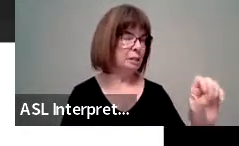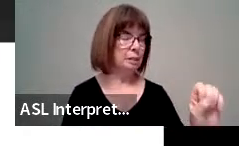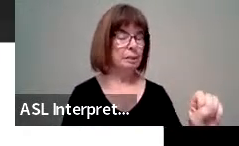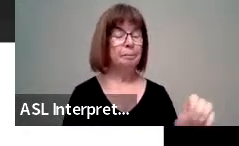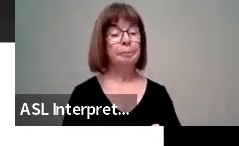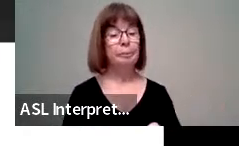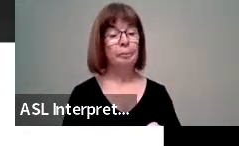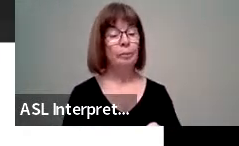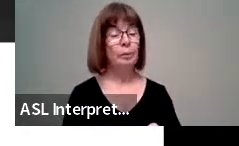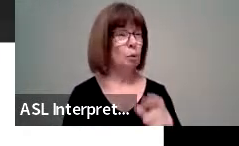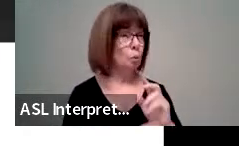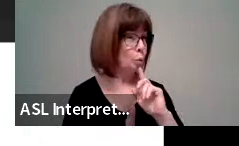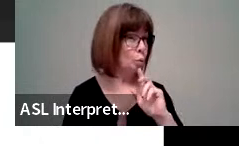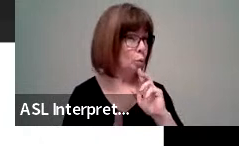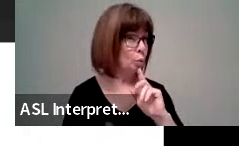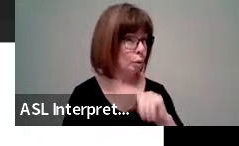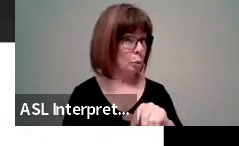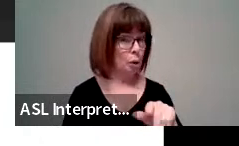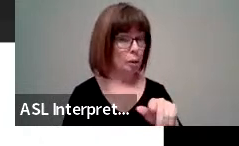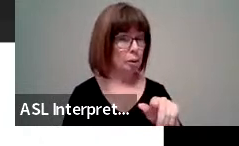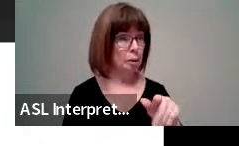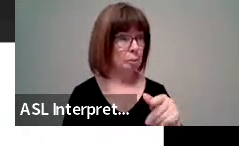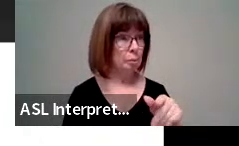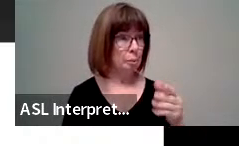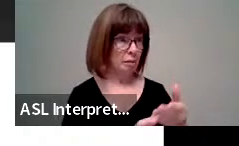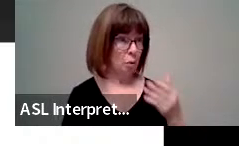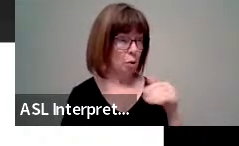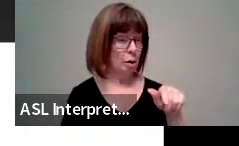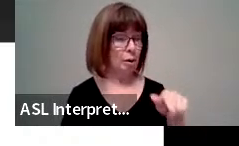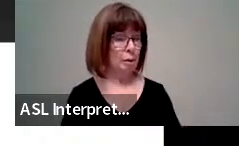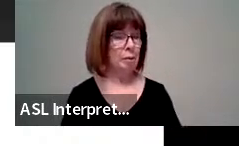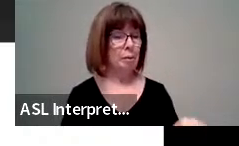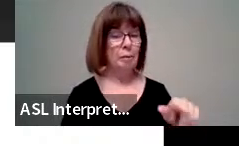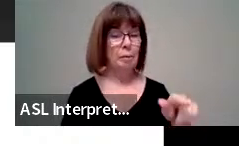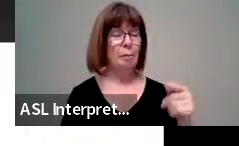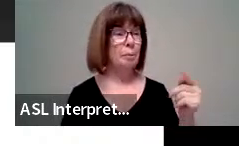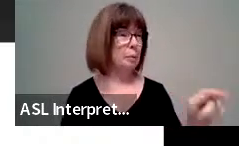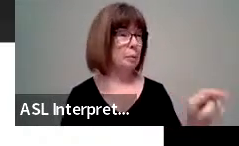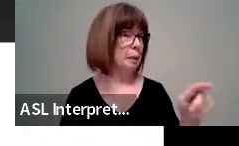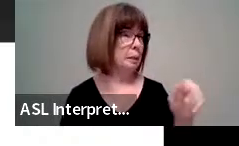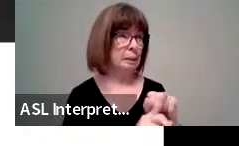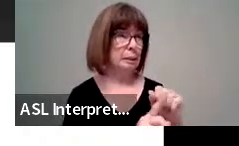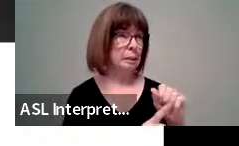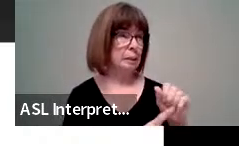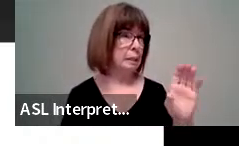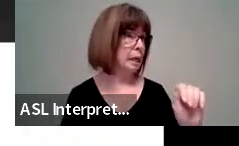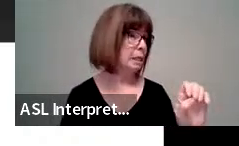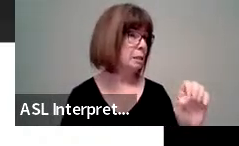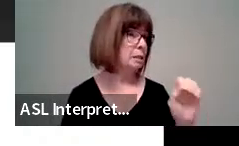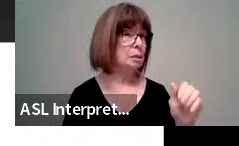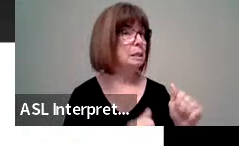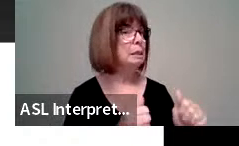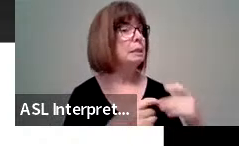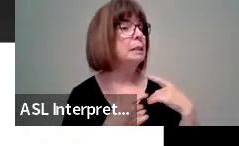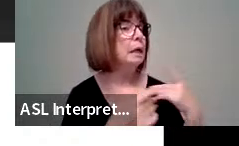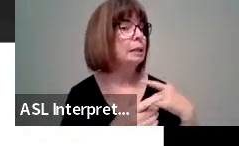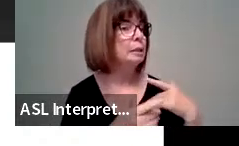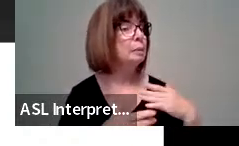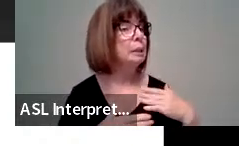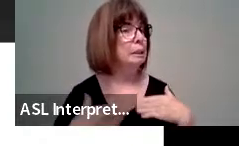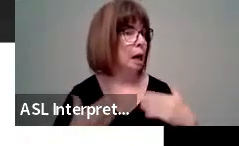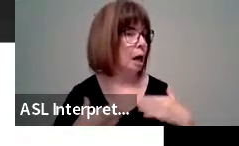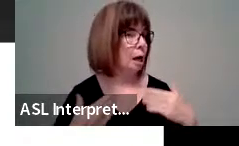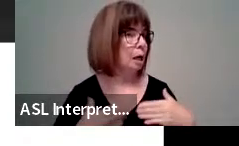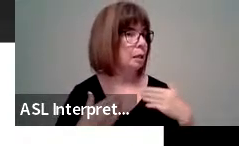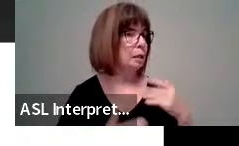reported before in this forum, the cases are mostly young people, mostly male,